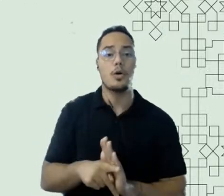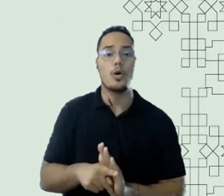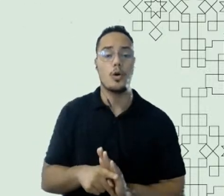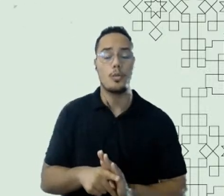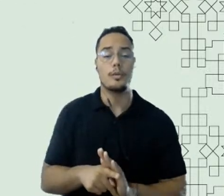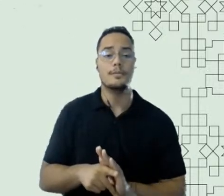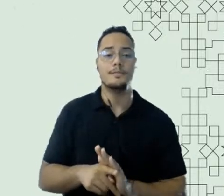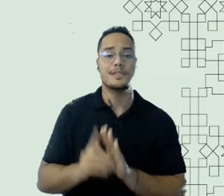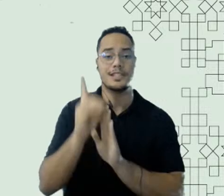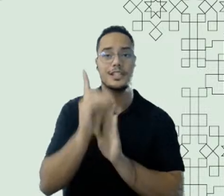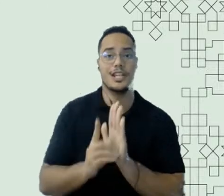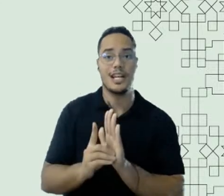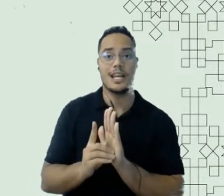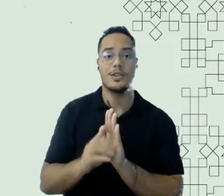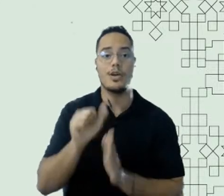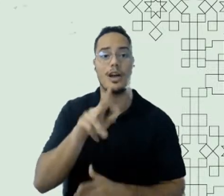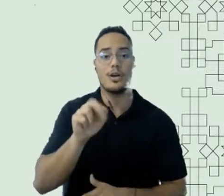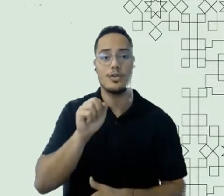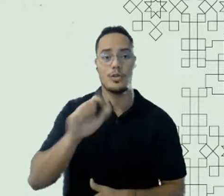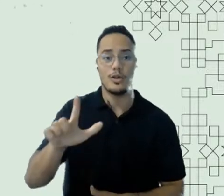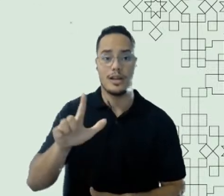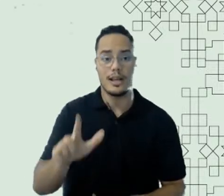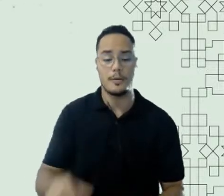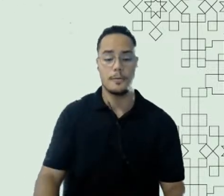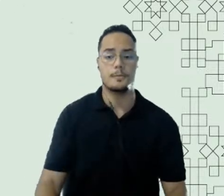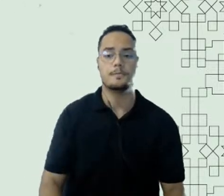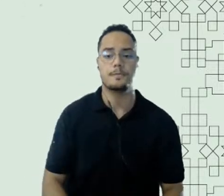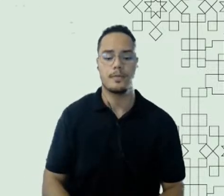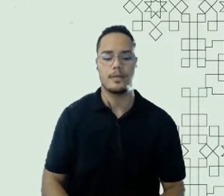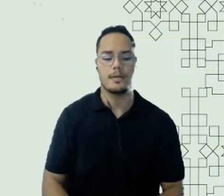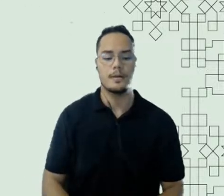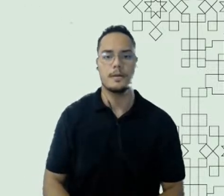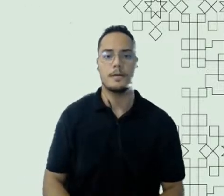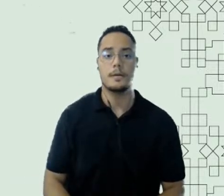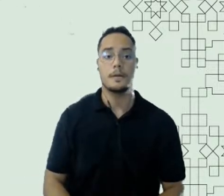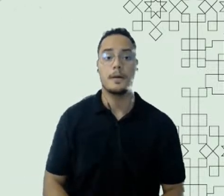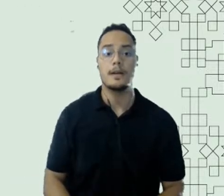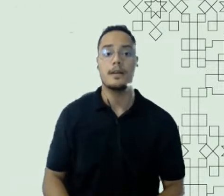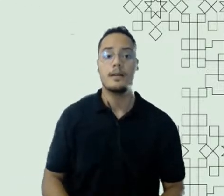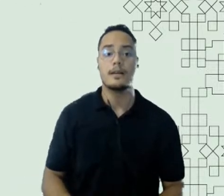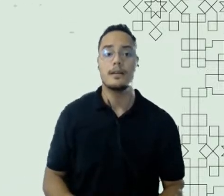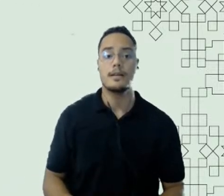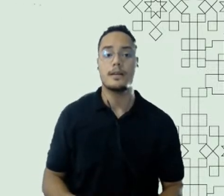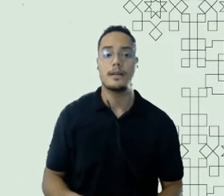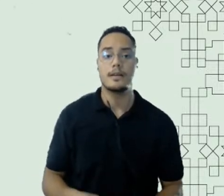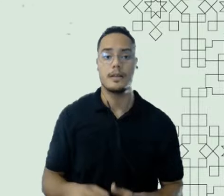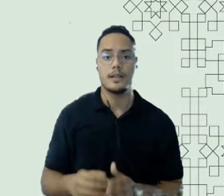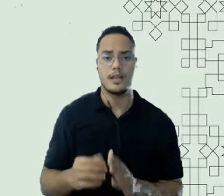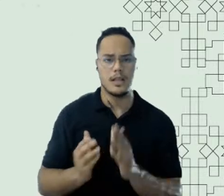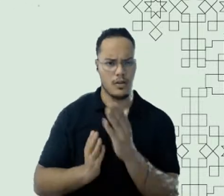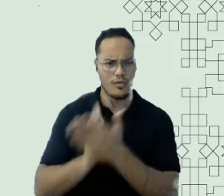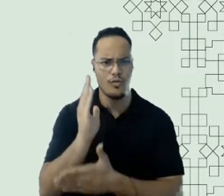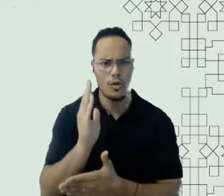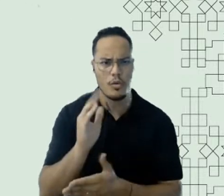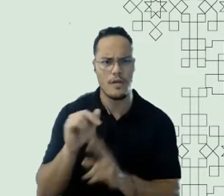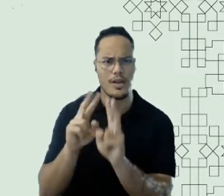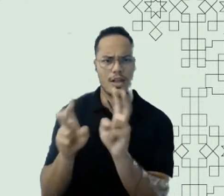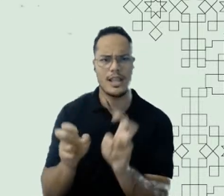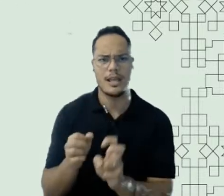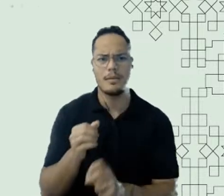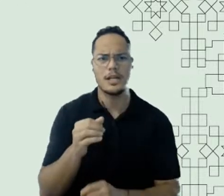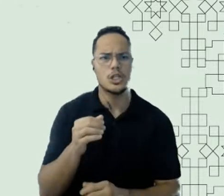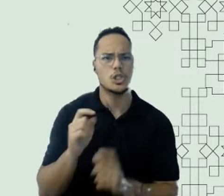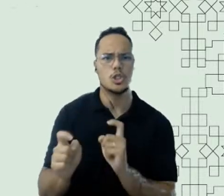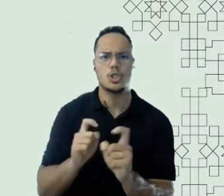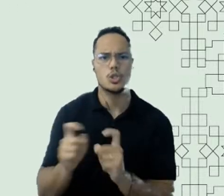does not talk about copyright because it depends on the regulation of copyright. So let's leave it to the copyright law. But the copyright